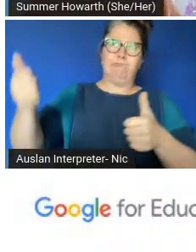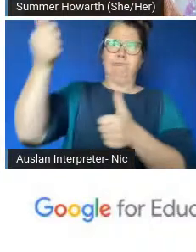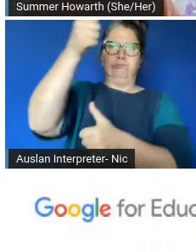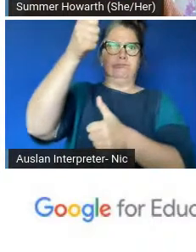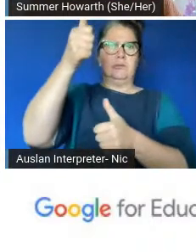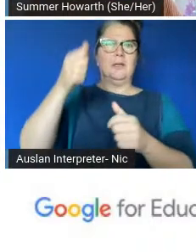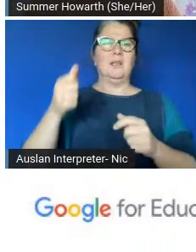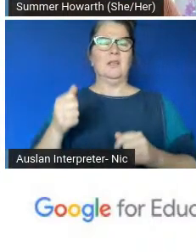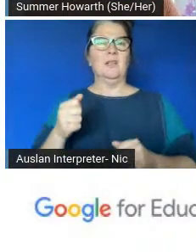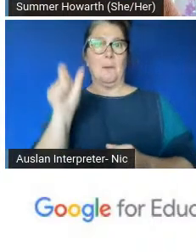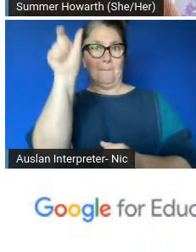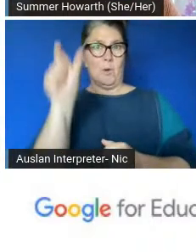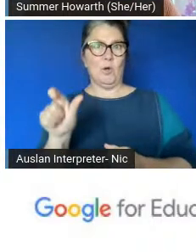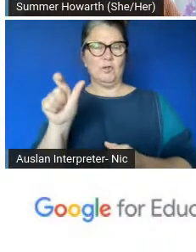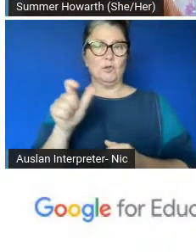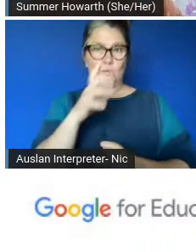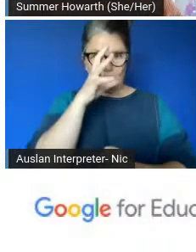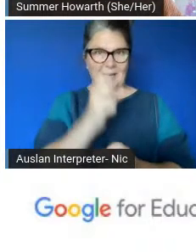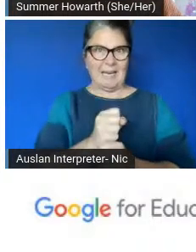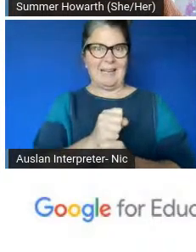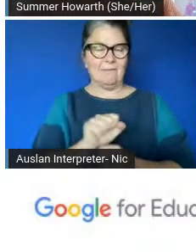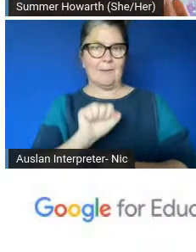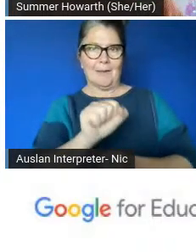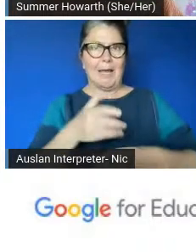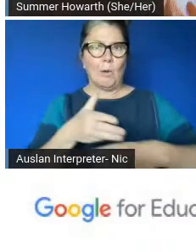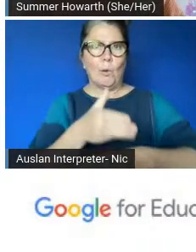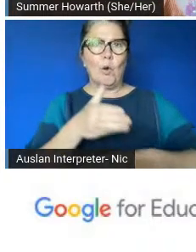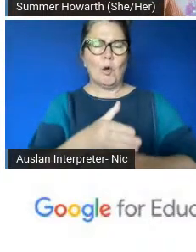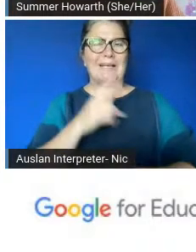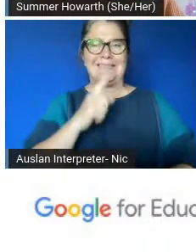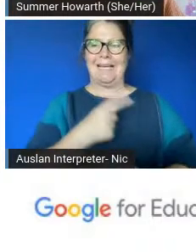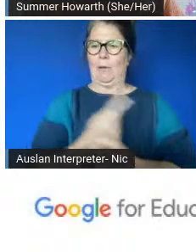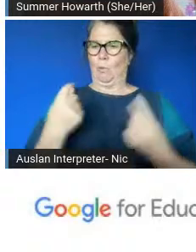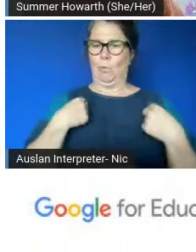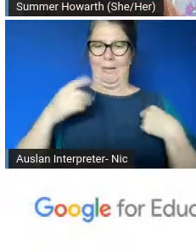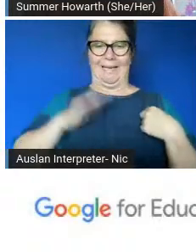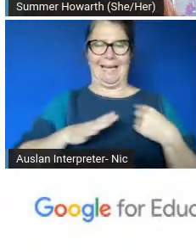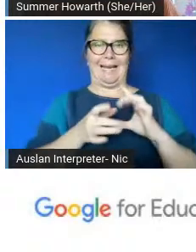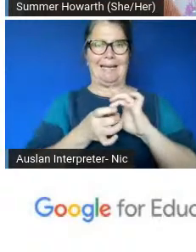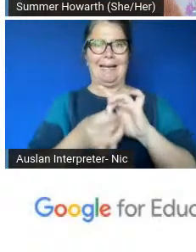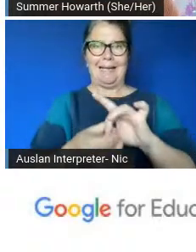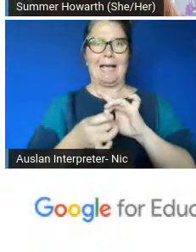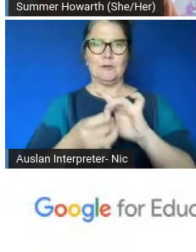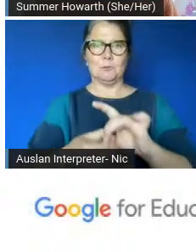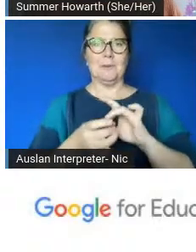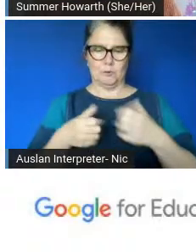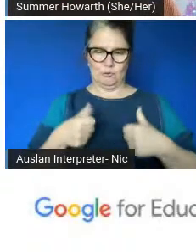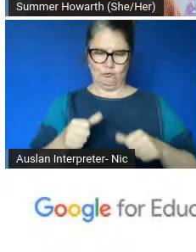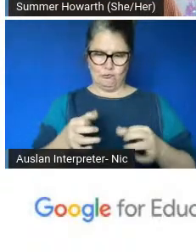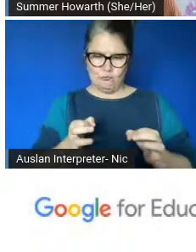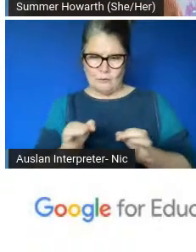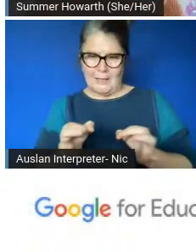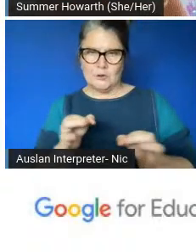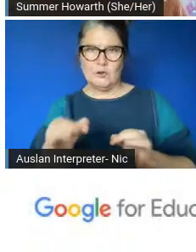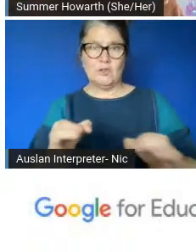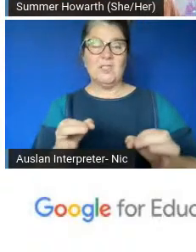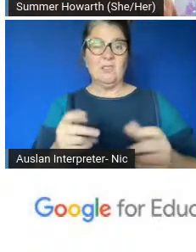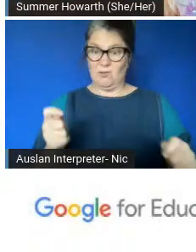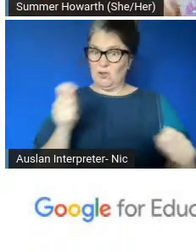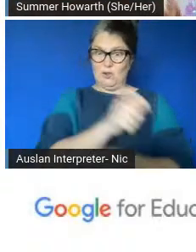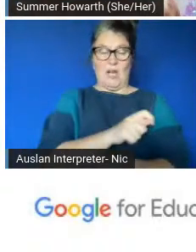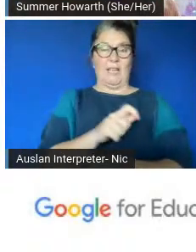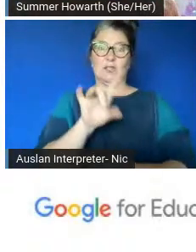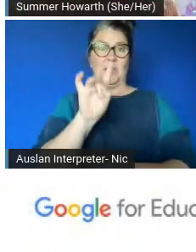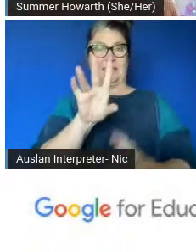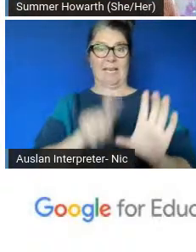an attendance strategy. They required an engagement strategy, and it really changed the whole now 10-year plan for education in the Territory. That's the